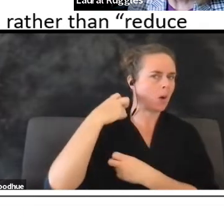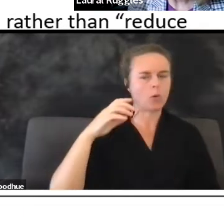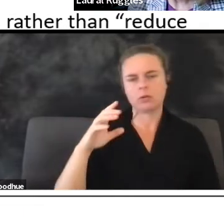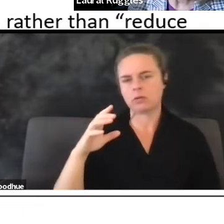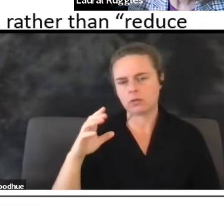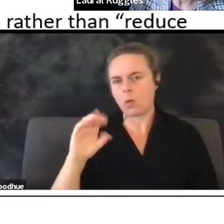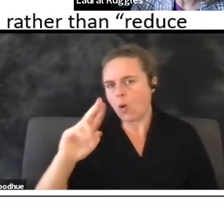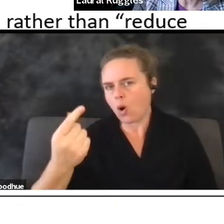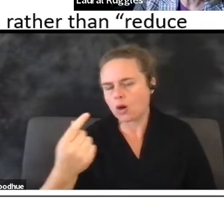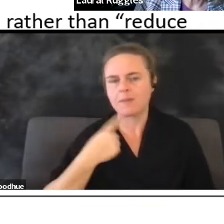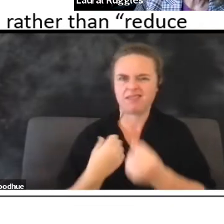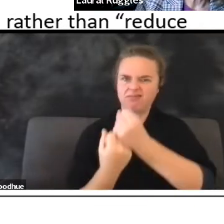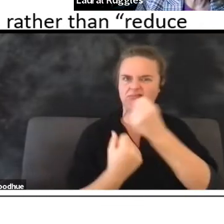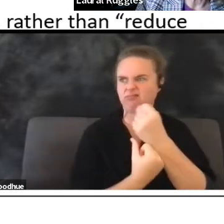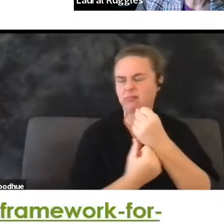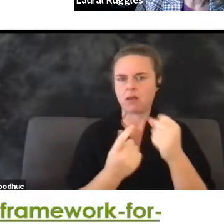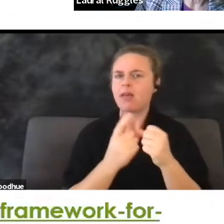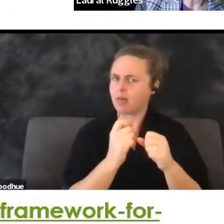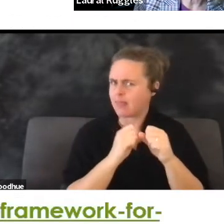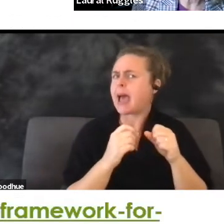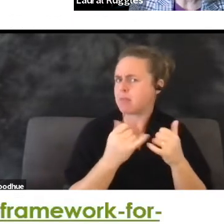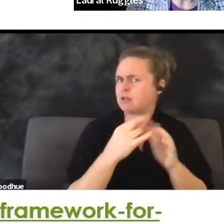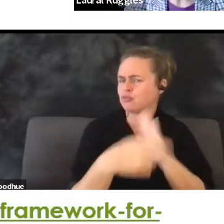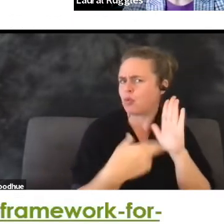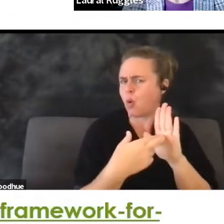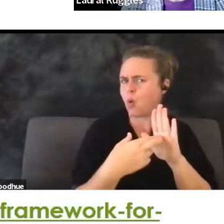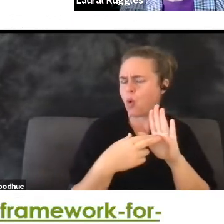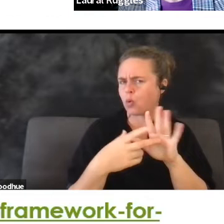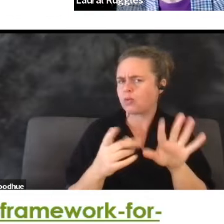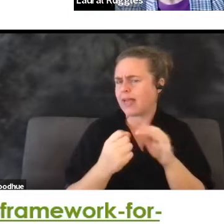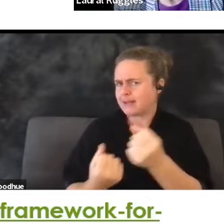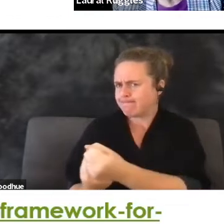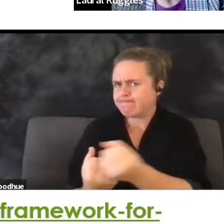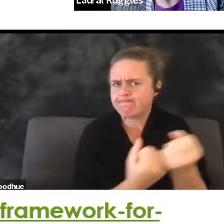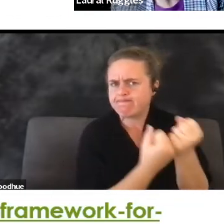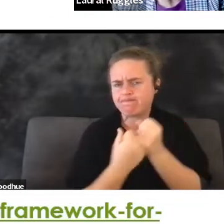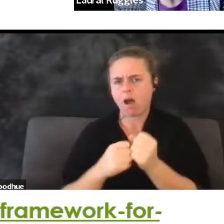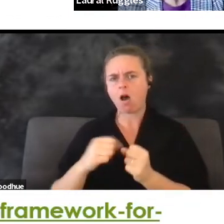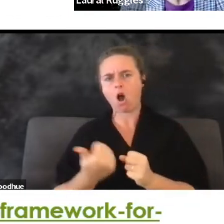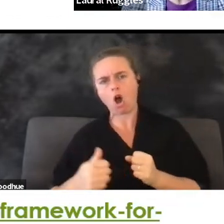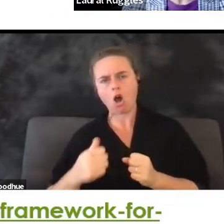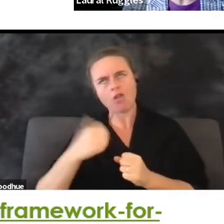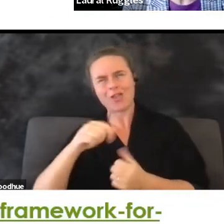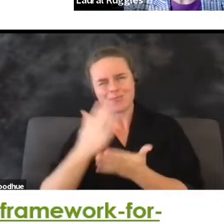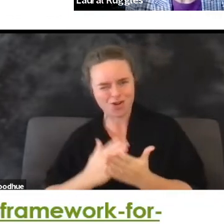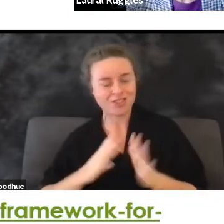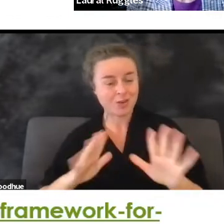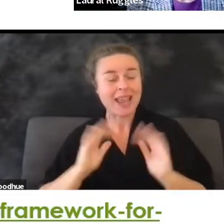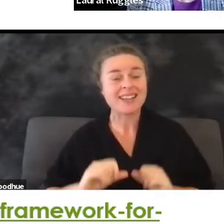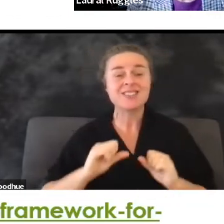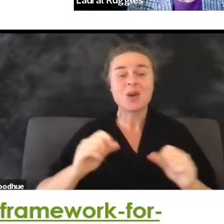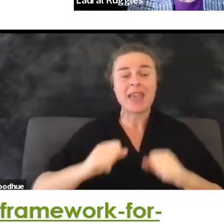and amplifies that role. And then I'm going to end with, I've got my contact information here.